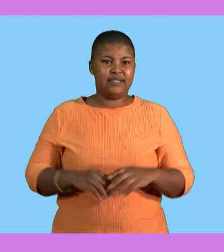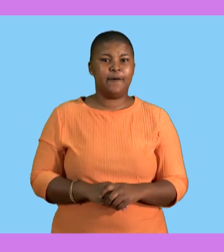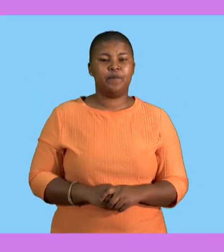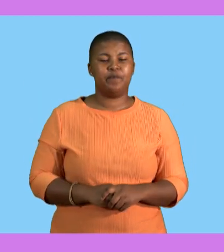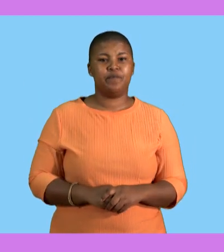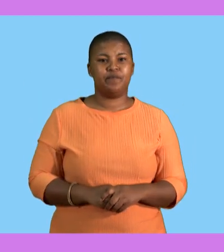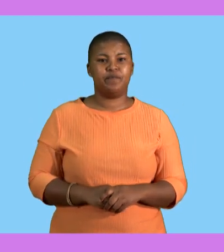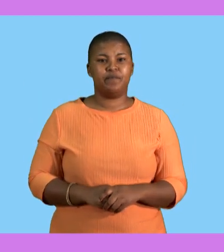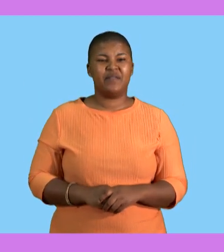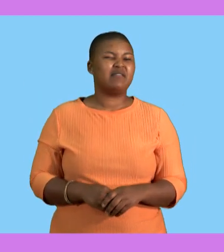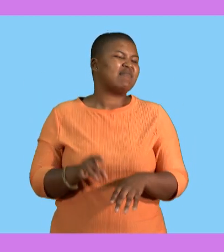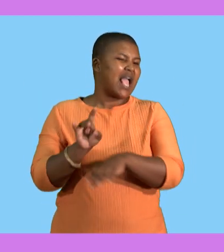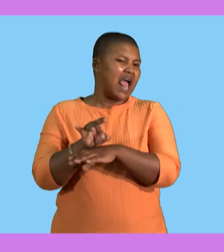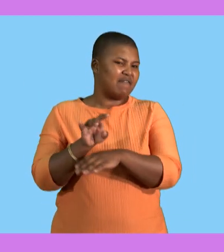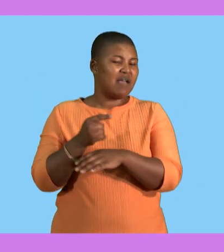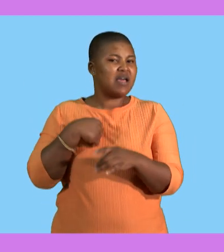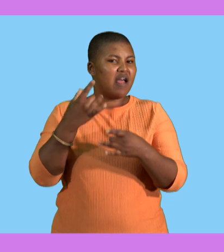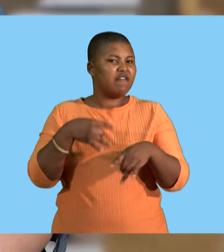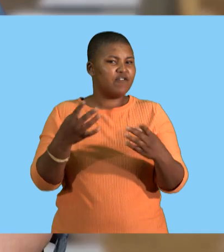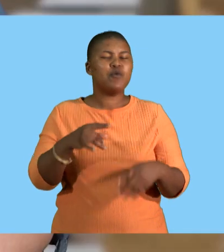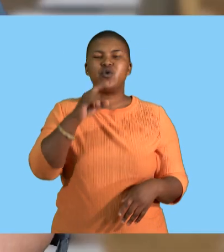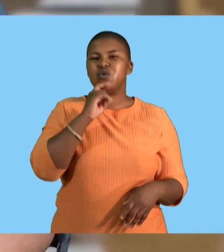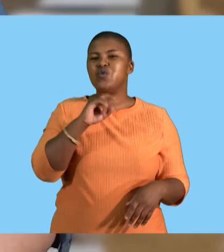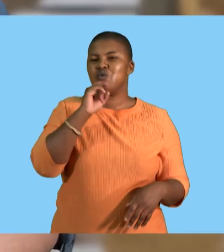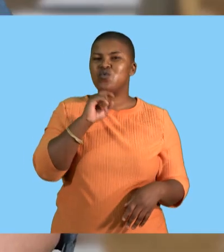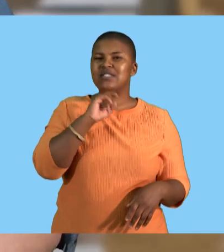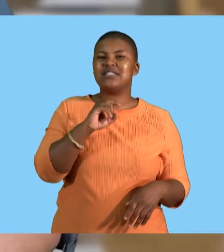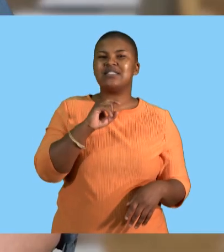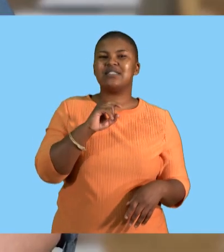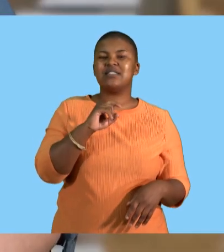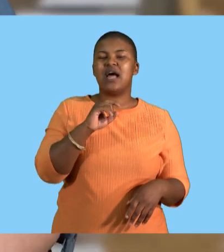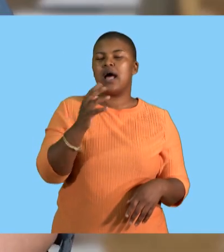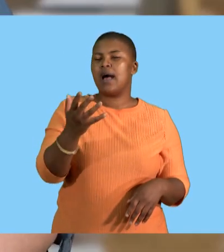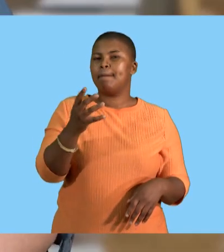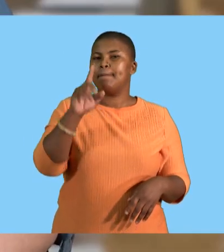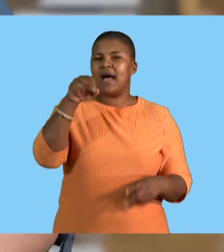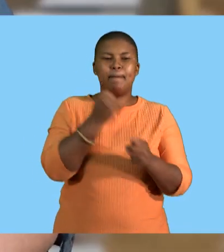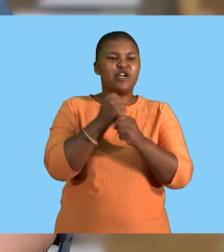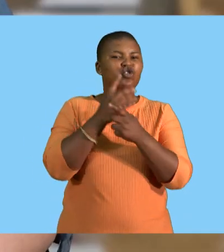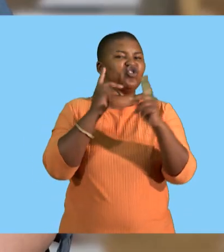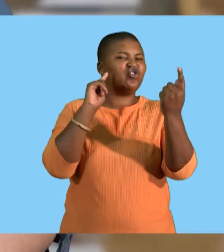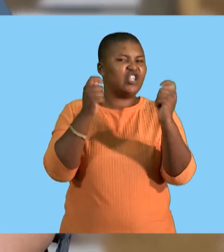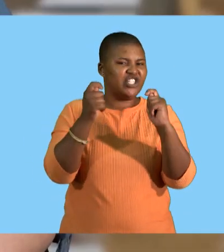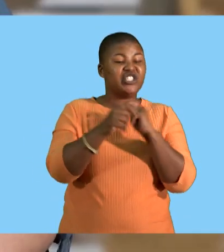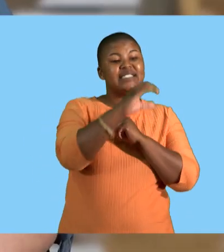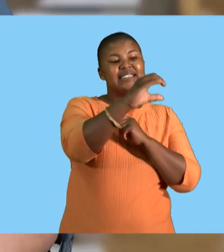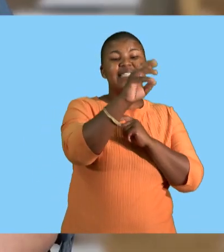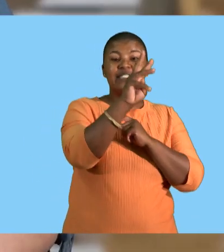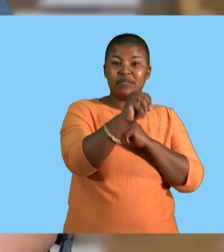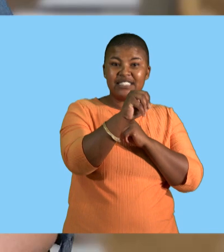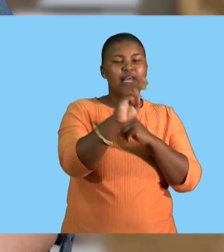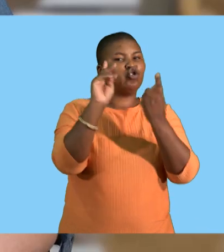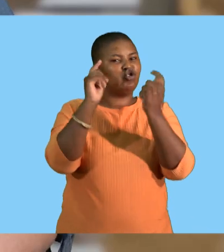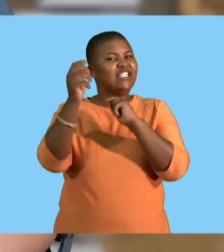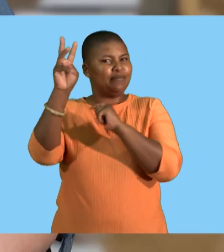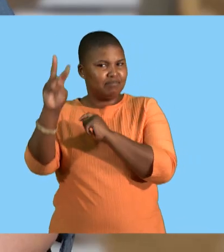another tip that I want to give you is always convert first. It is very intricate when it gets to